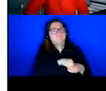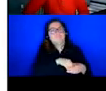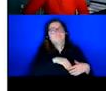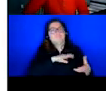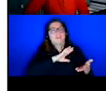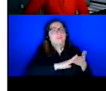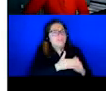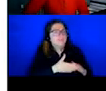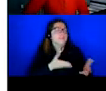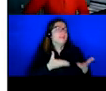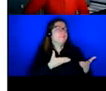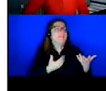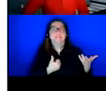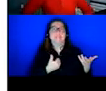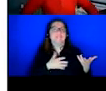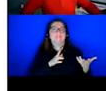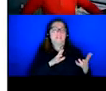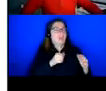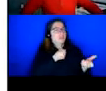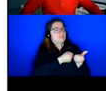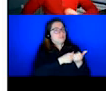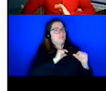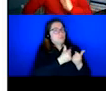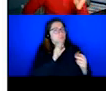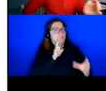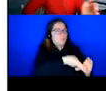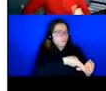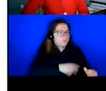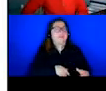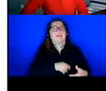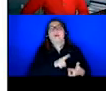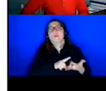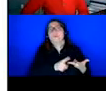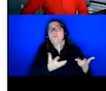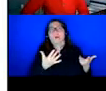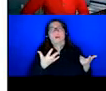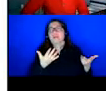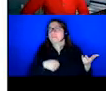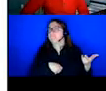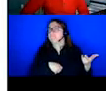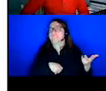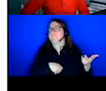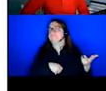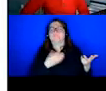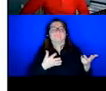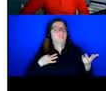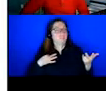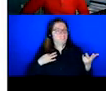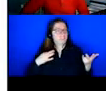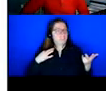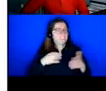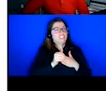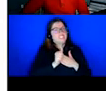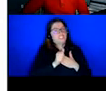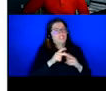Is it joining a support group? Is it thinking about what volunteer leadership positions you can